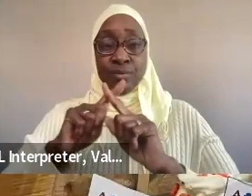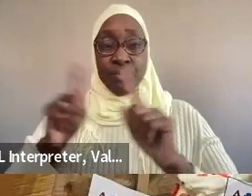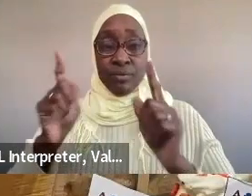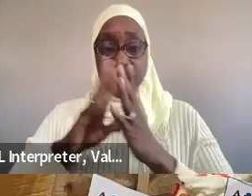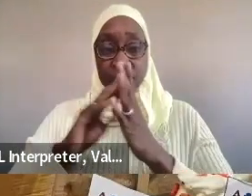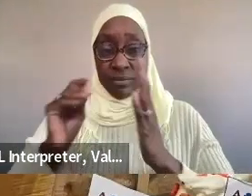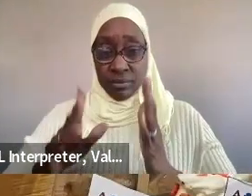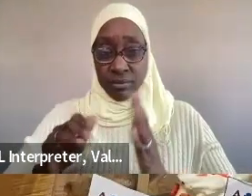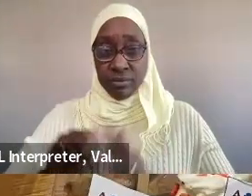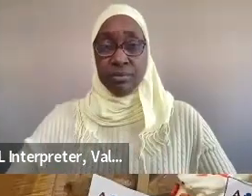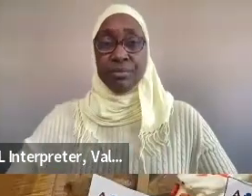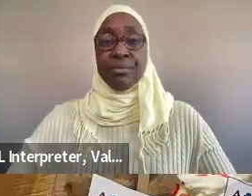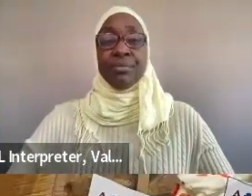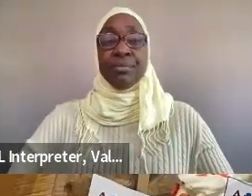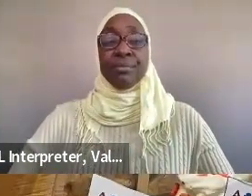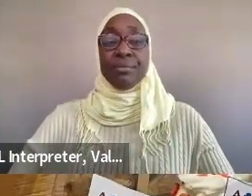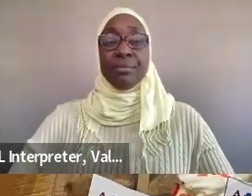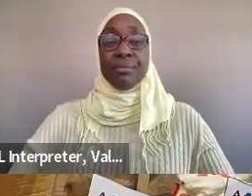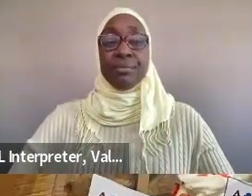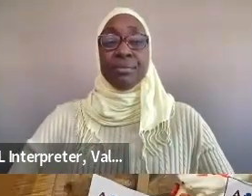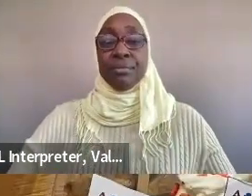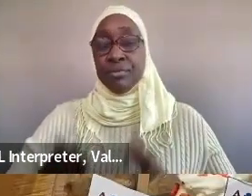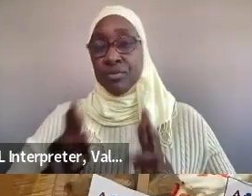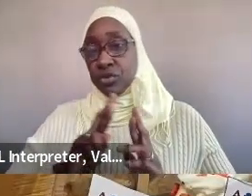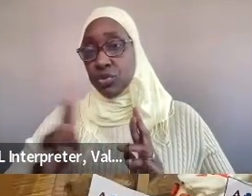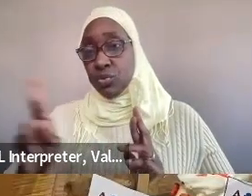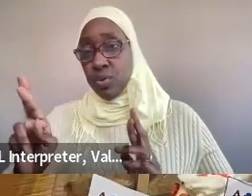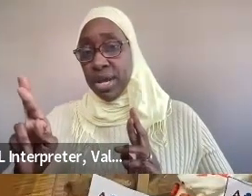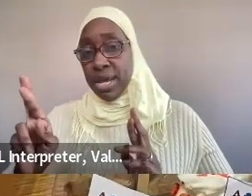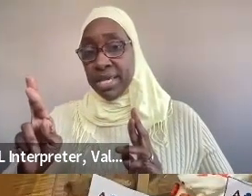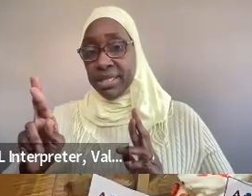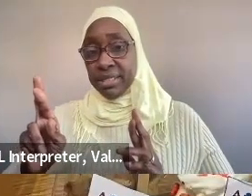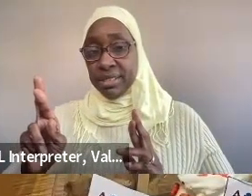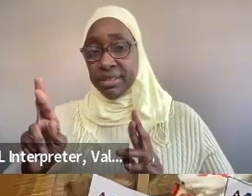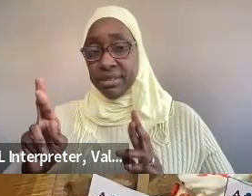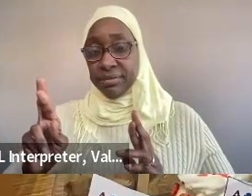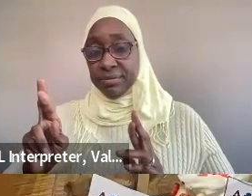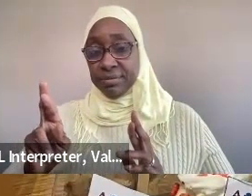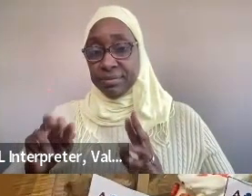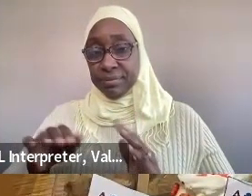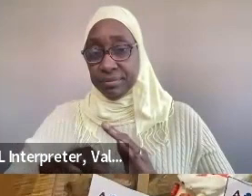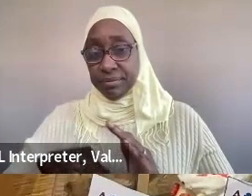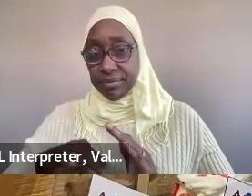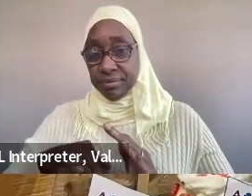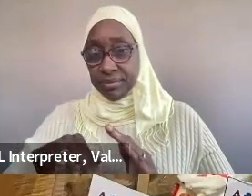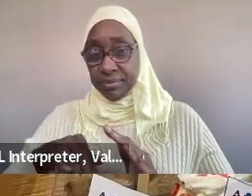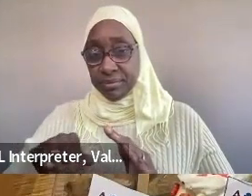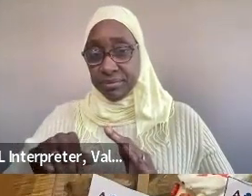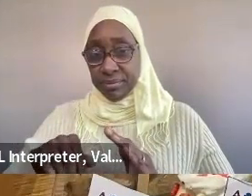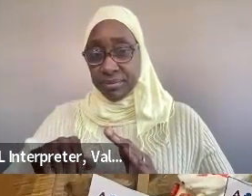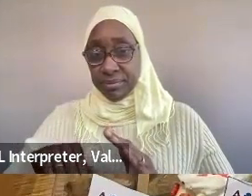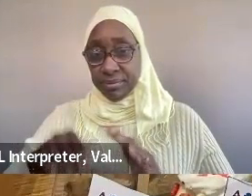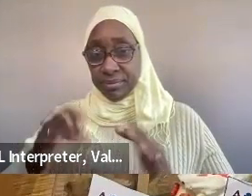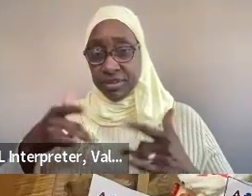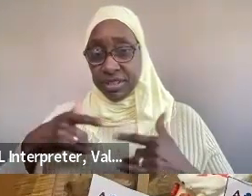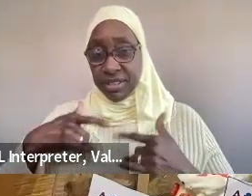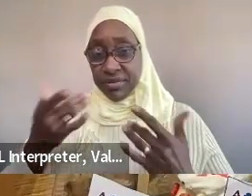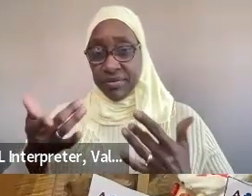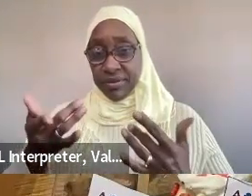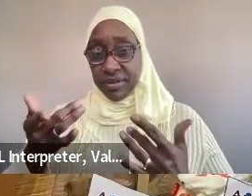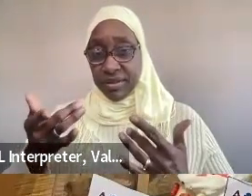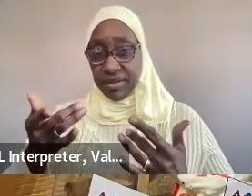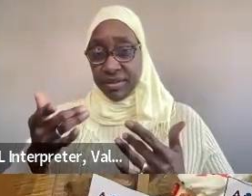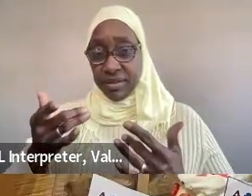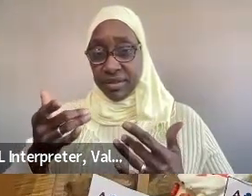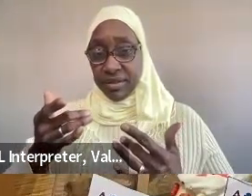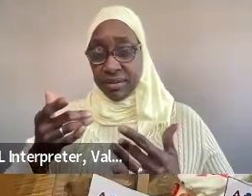the next picture to the right of the last event, last picture is a event by